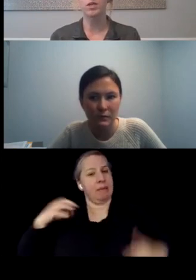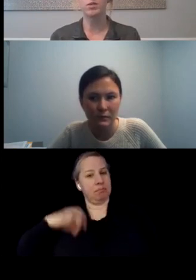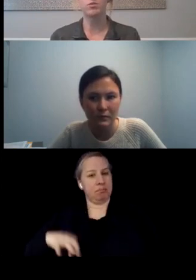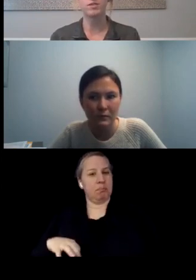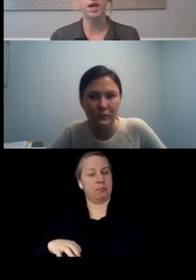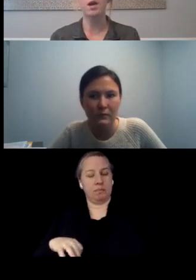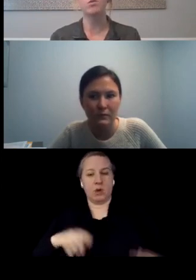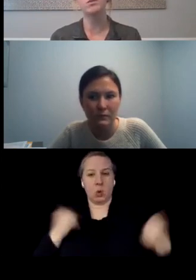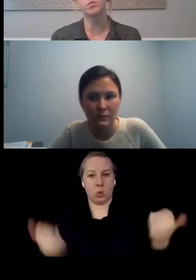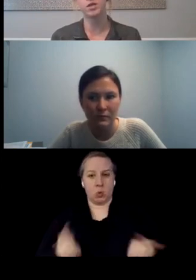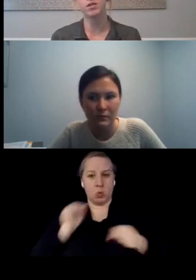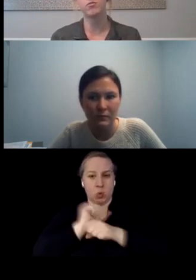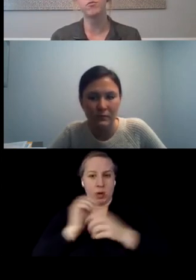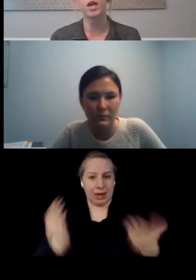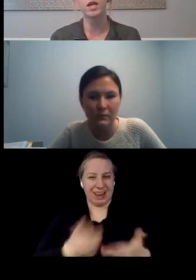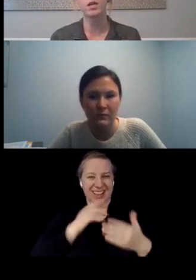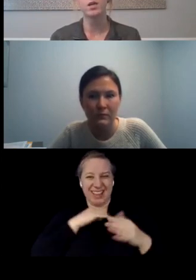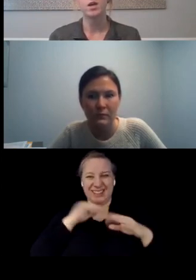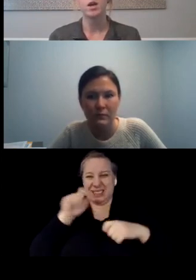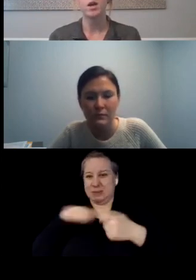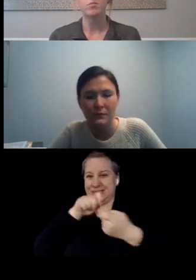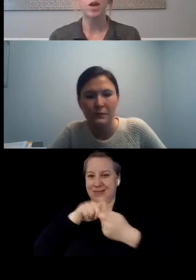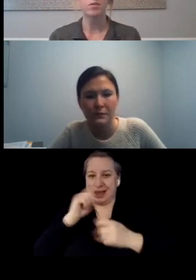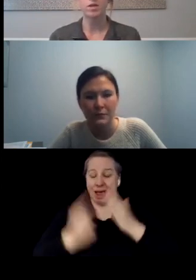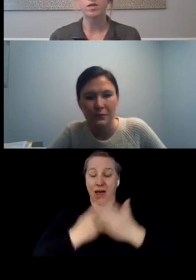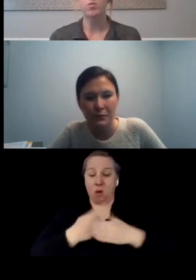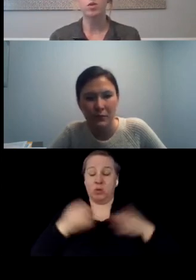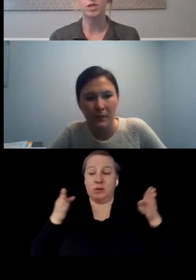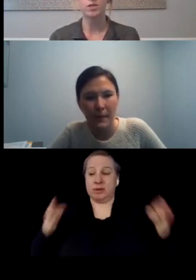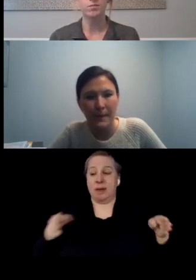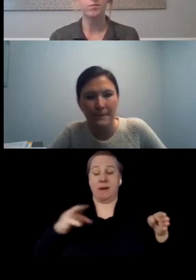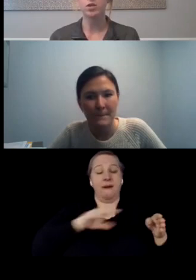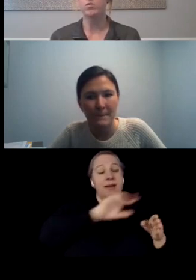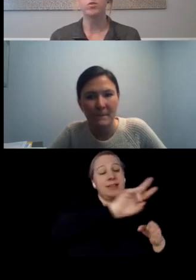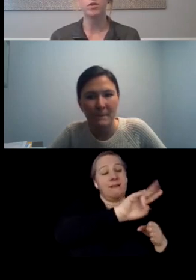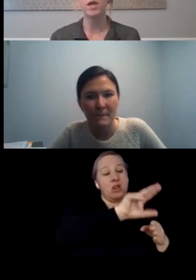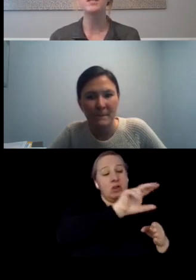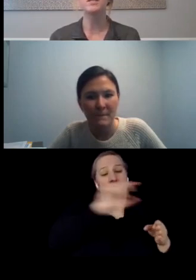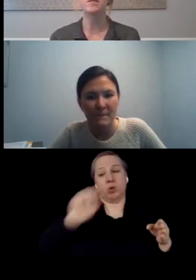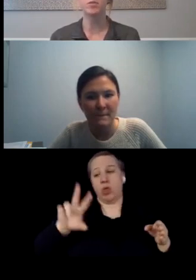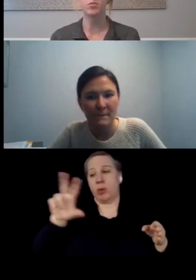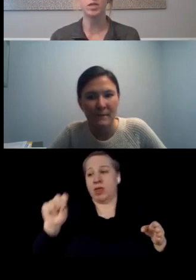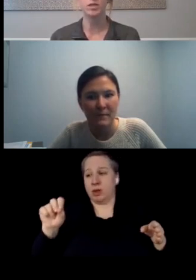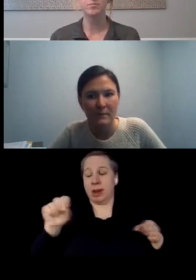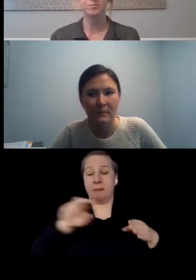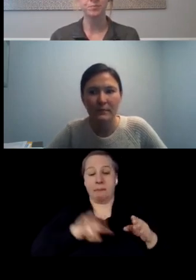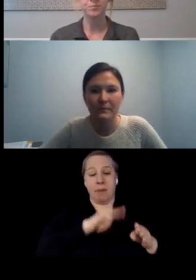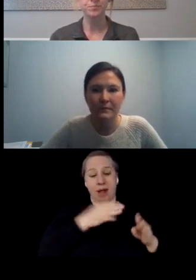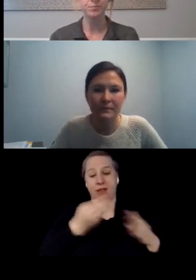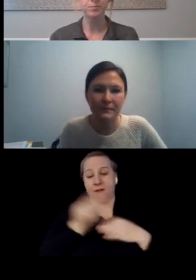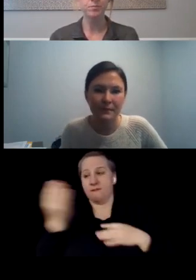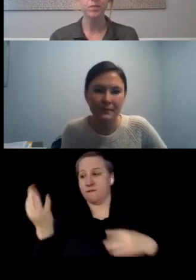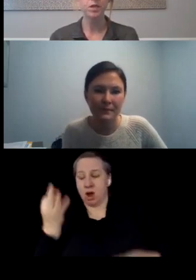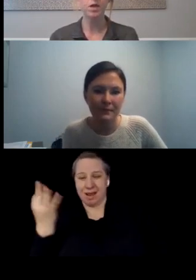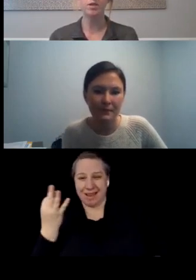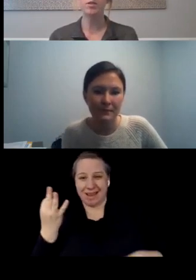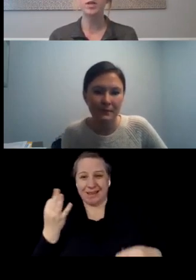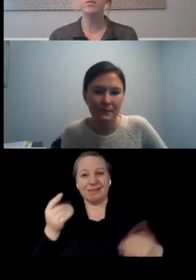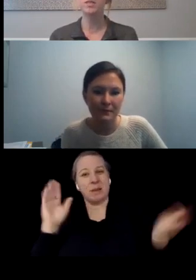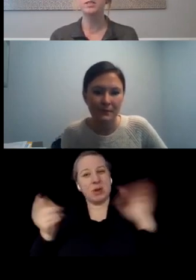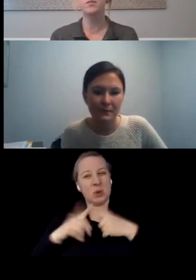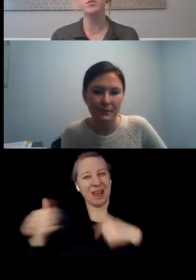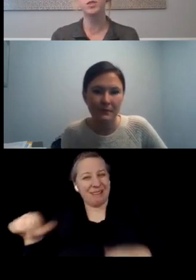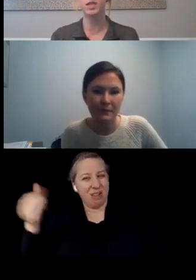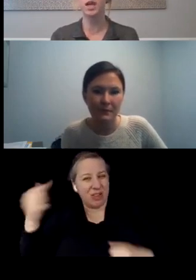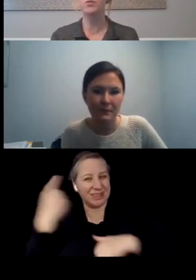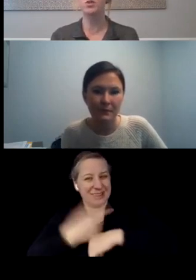you're working those set hours Monday through Friday rather than working, any day of the week. Another